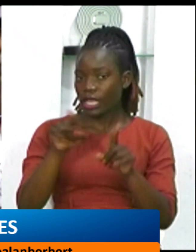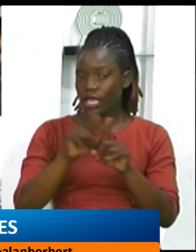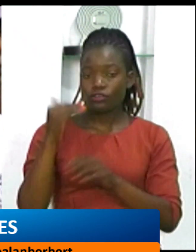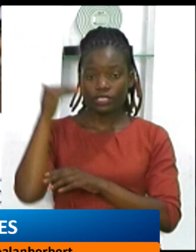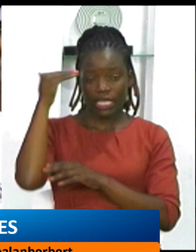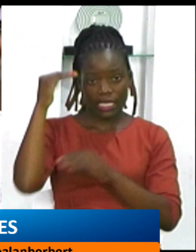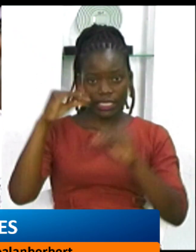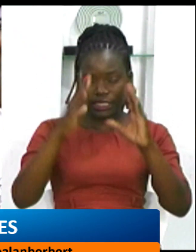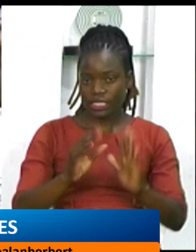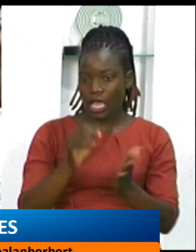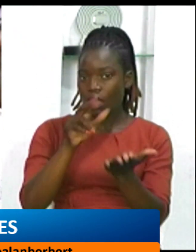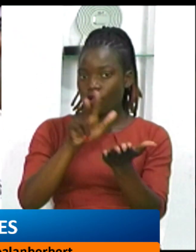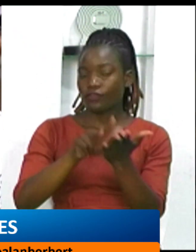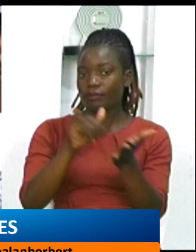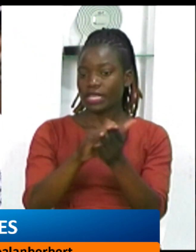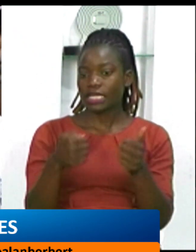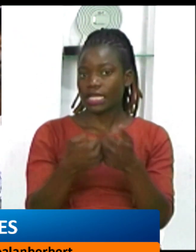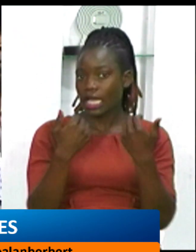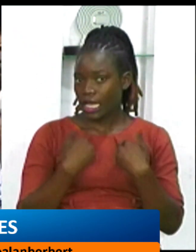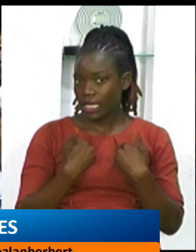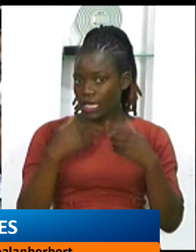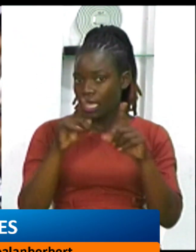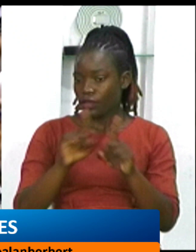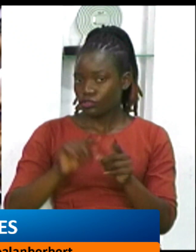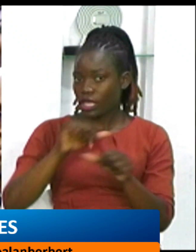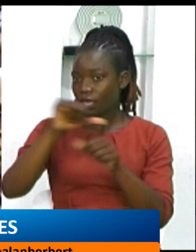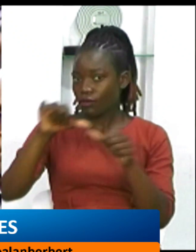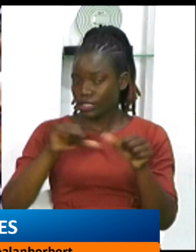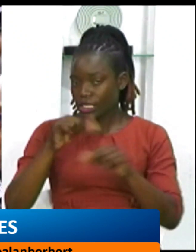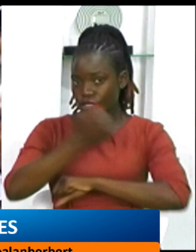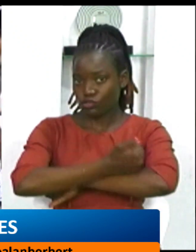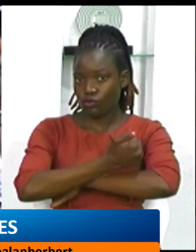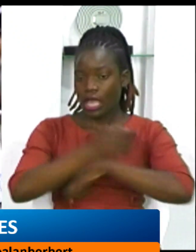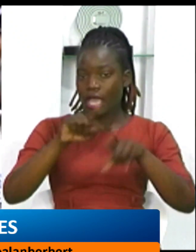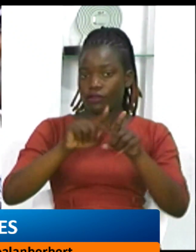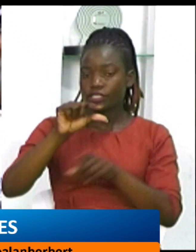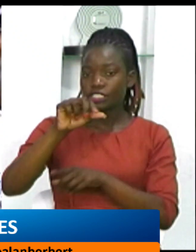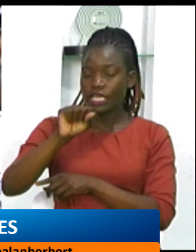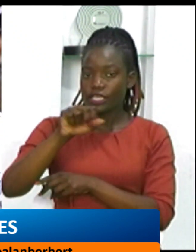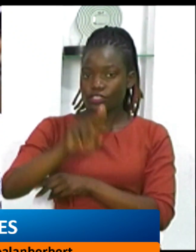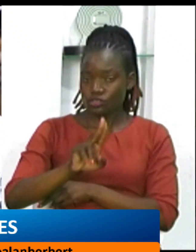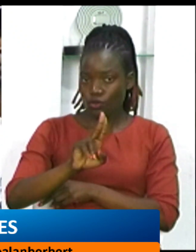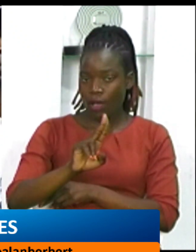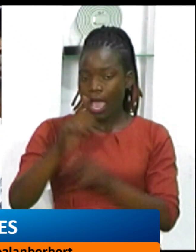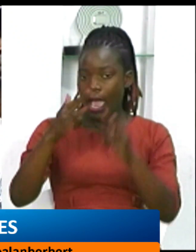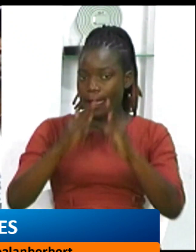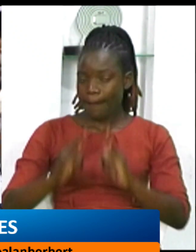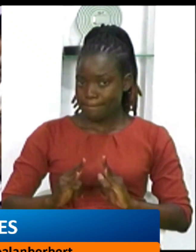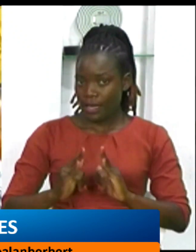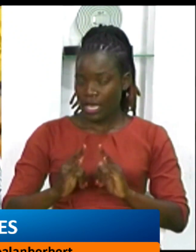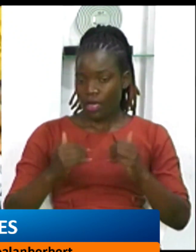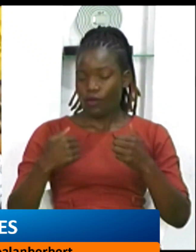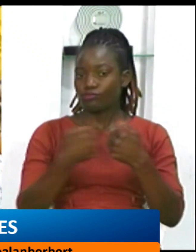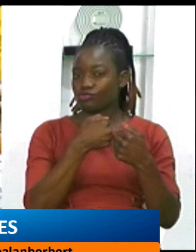confirmed that there was an attack and they were surrounded the school Kapendasum and JSU camp. They were surrounded, there was a fight for 6